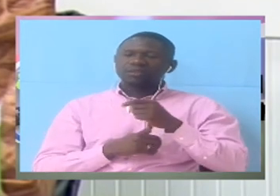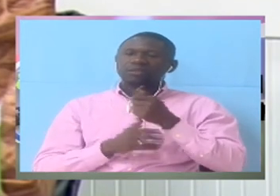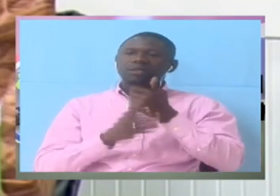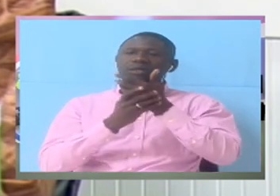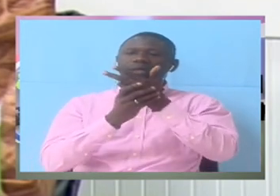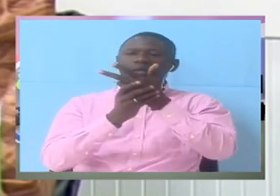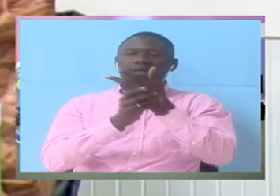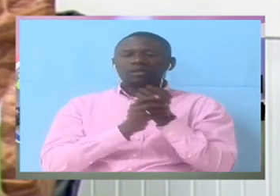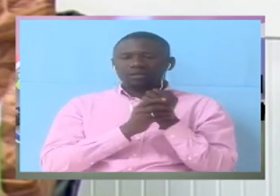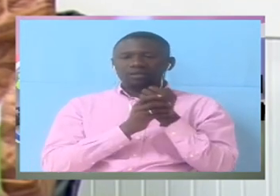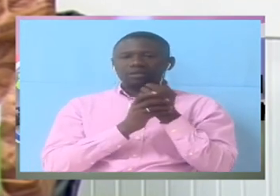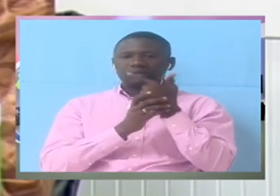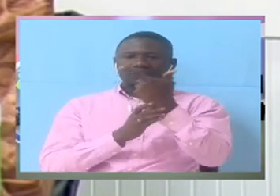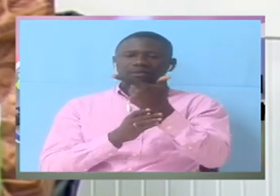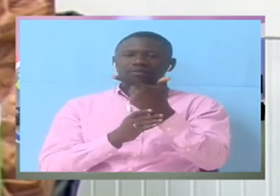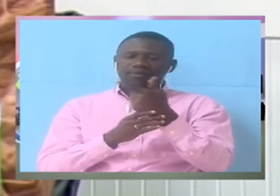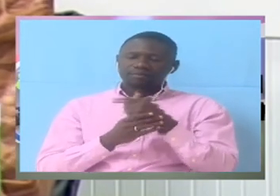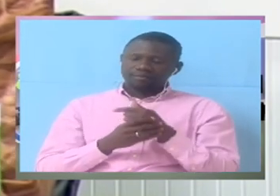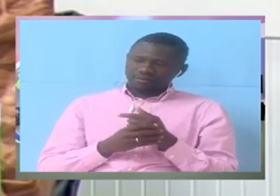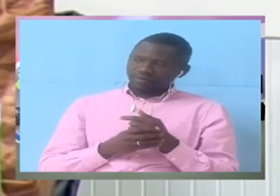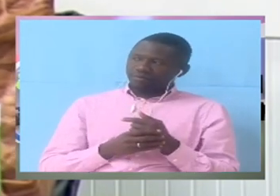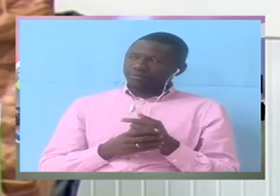All right.